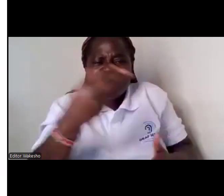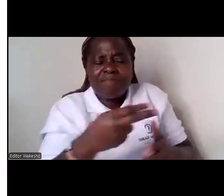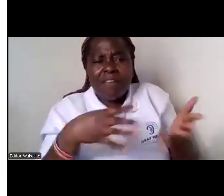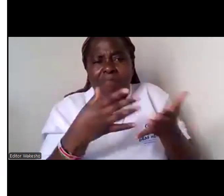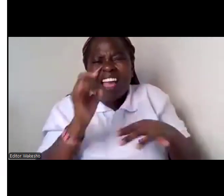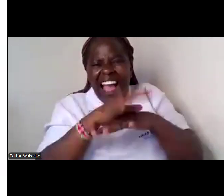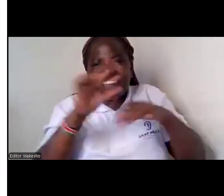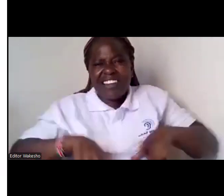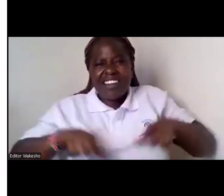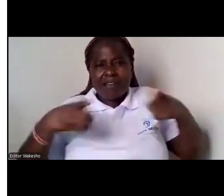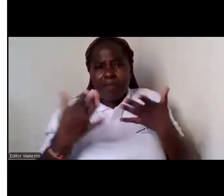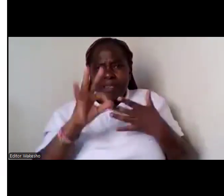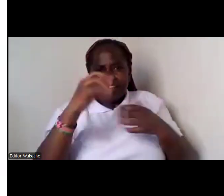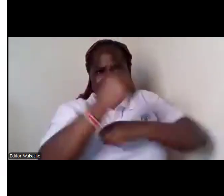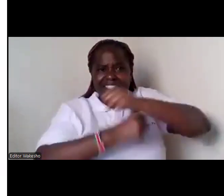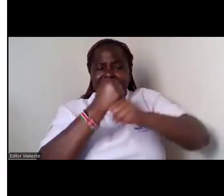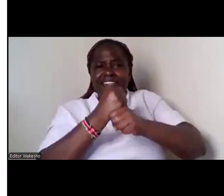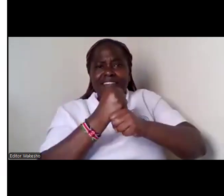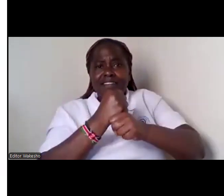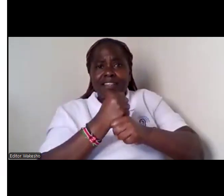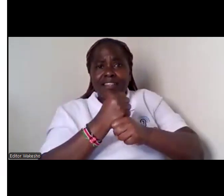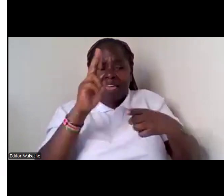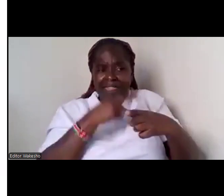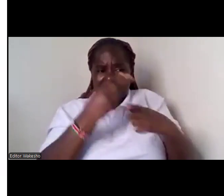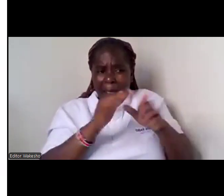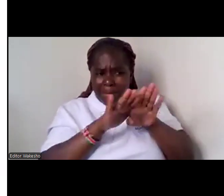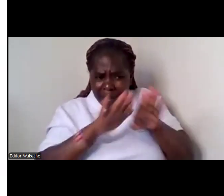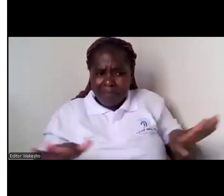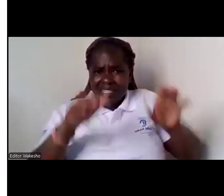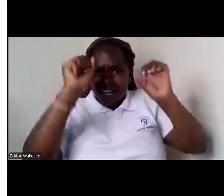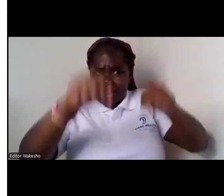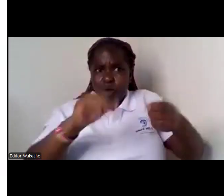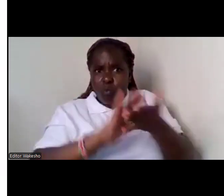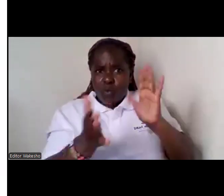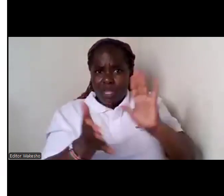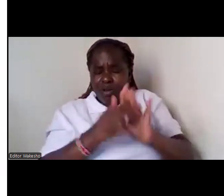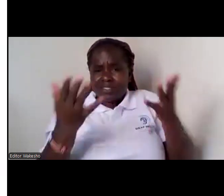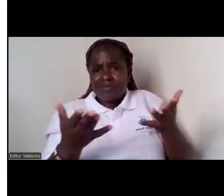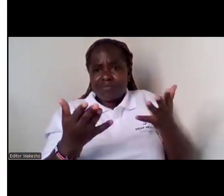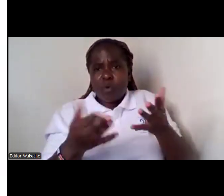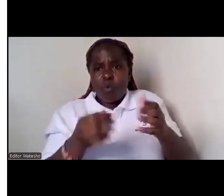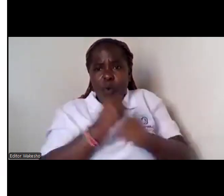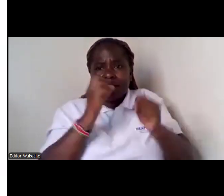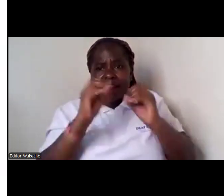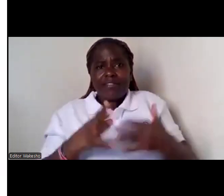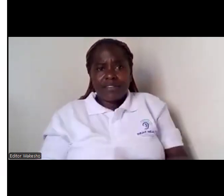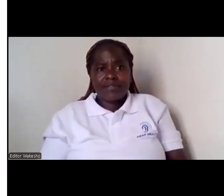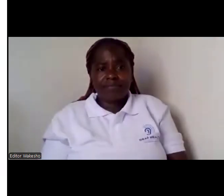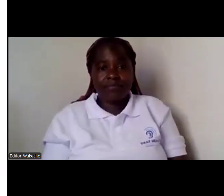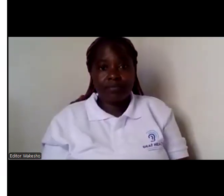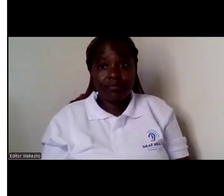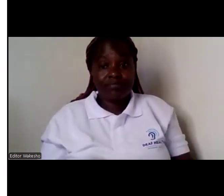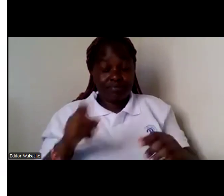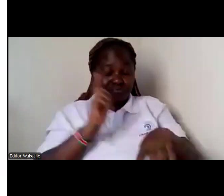at age of 30? Will the vasectomy be permanent without failure rate? So that's a good